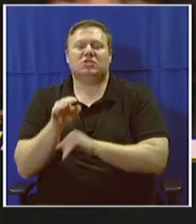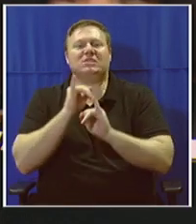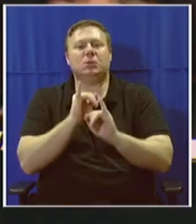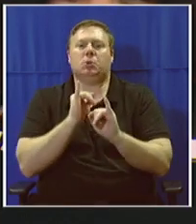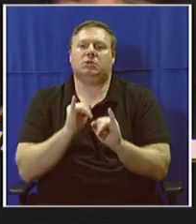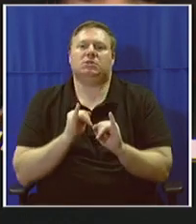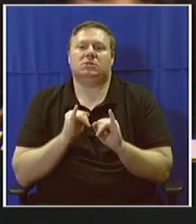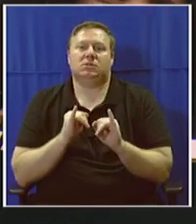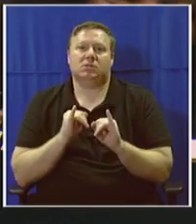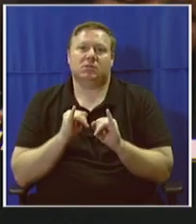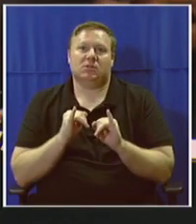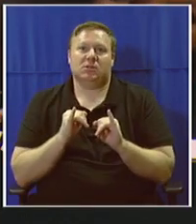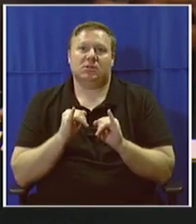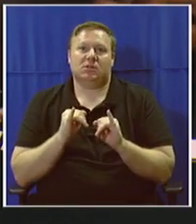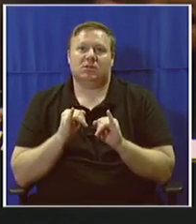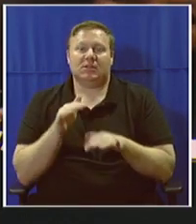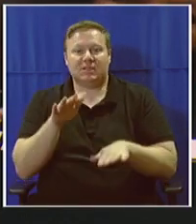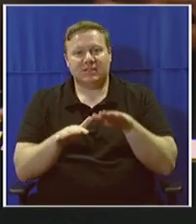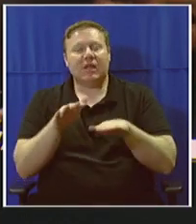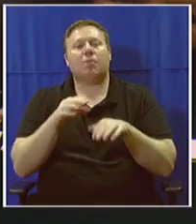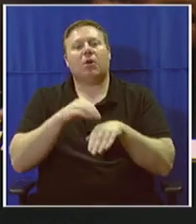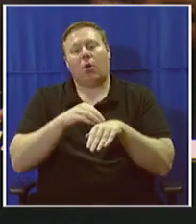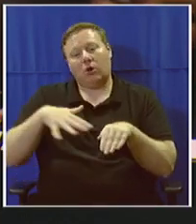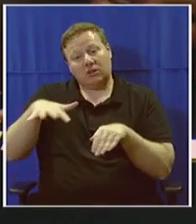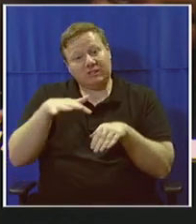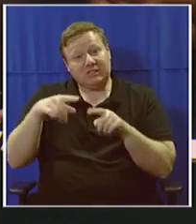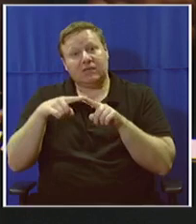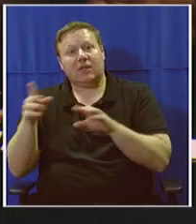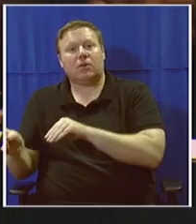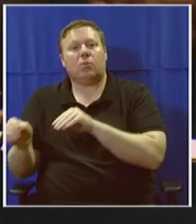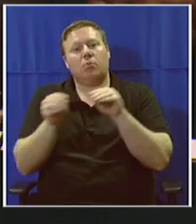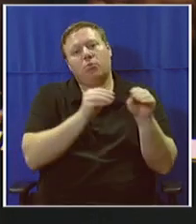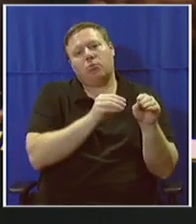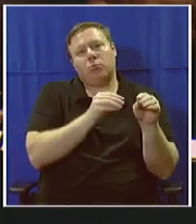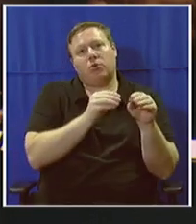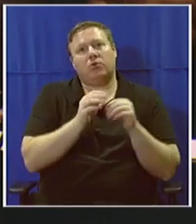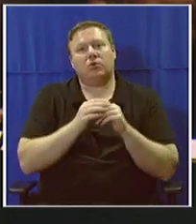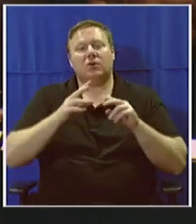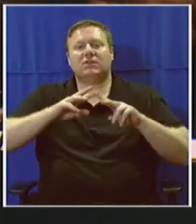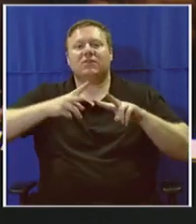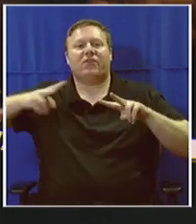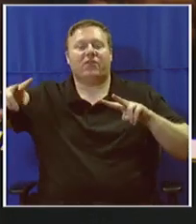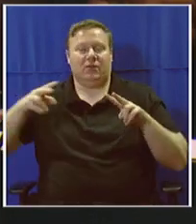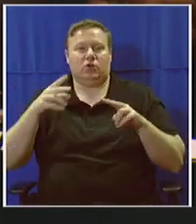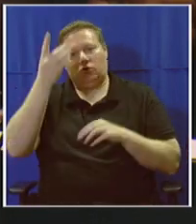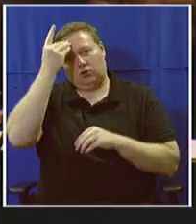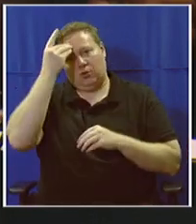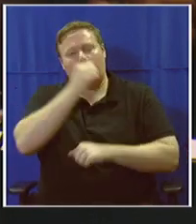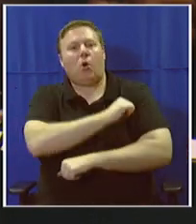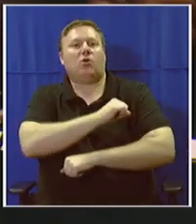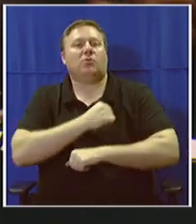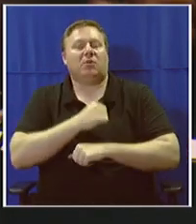injuries were stabilized on the scene before being transported to various Durban hospitals for the further care